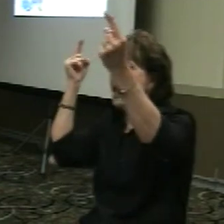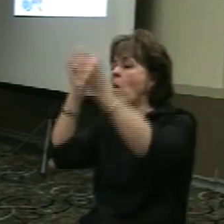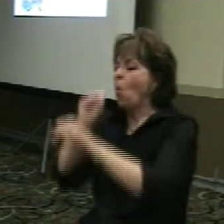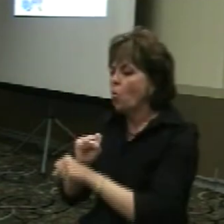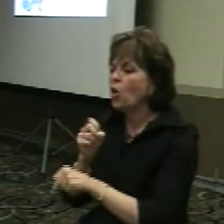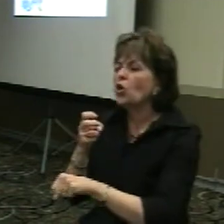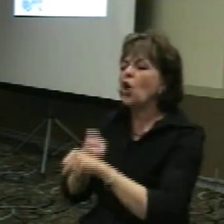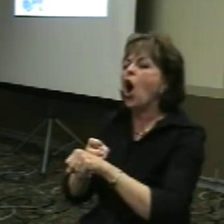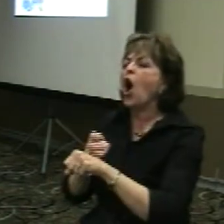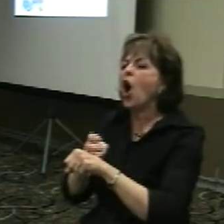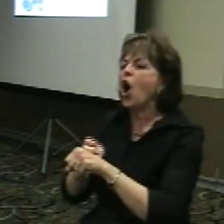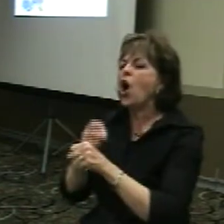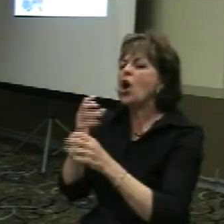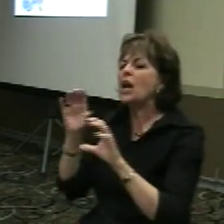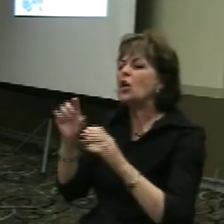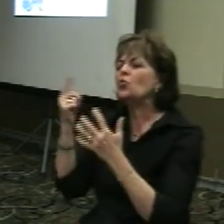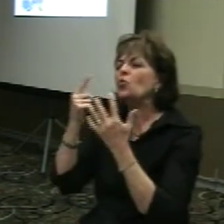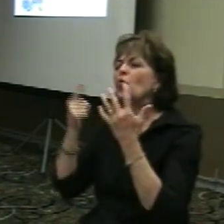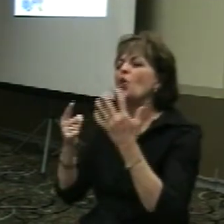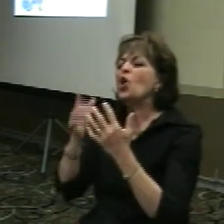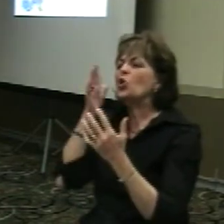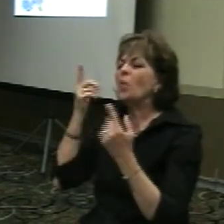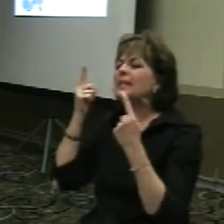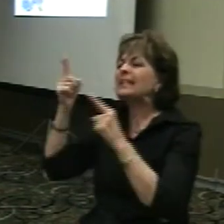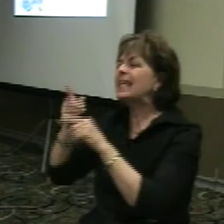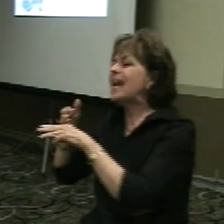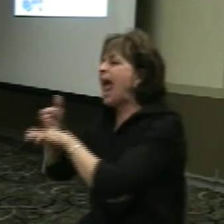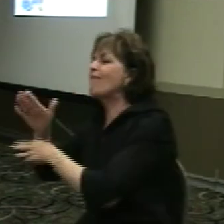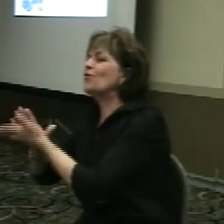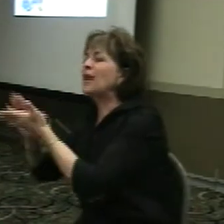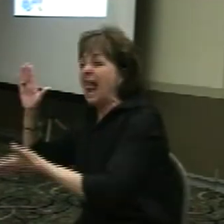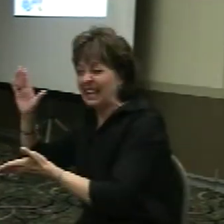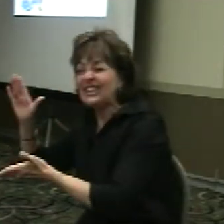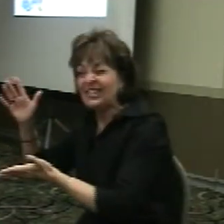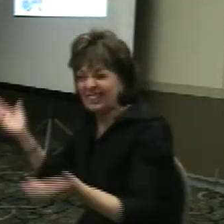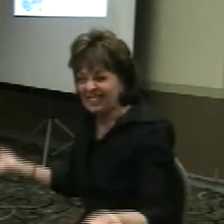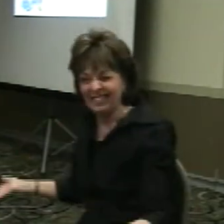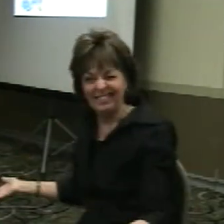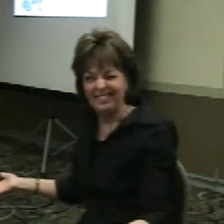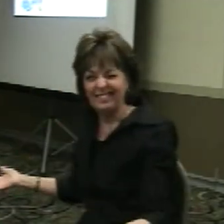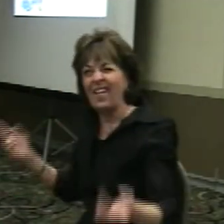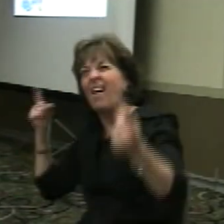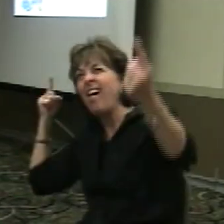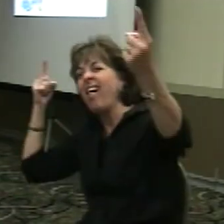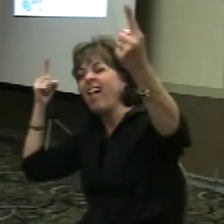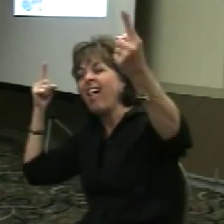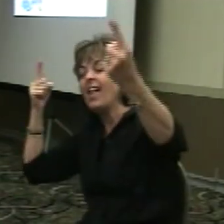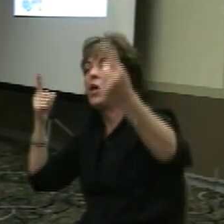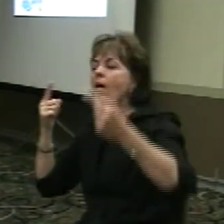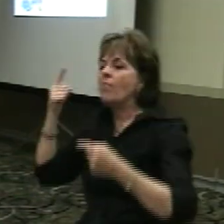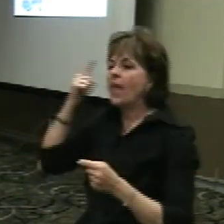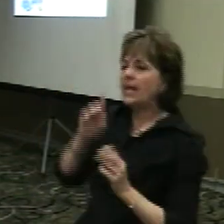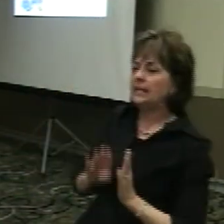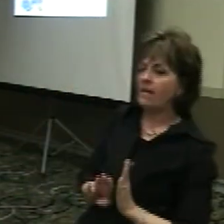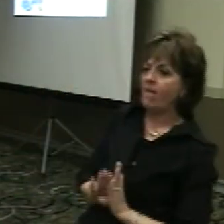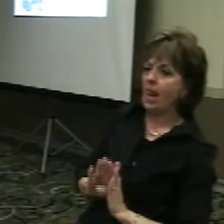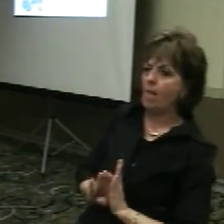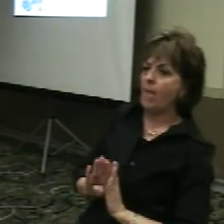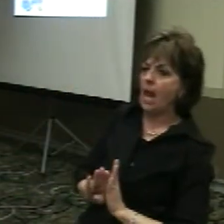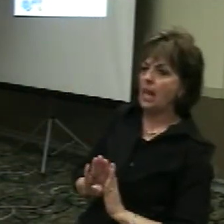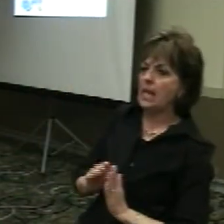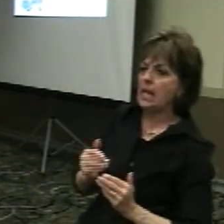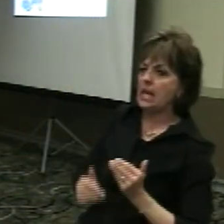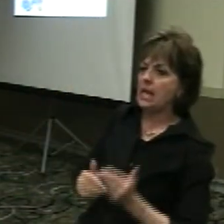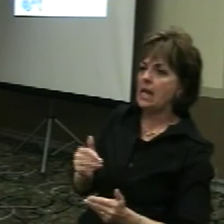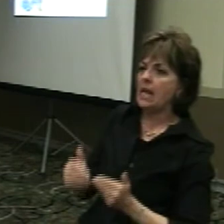you will be a successful individual when you get out of college, kind of a thing. All right? Again, think developmentally.